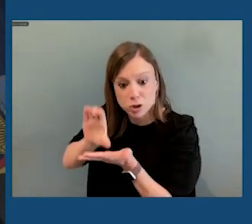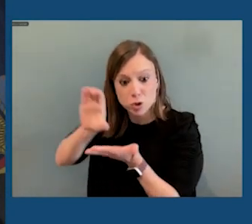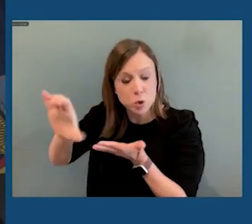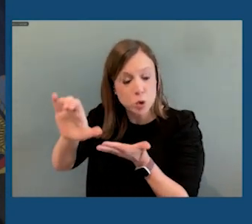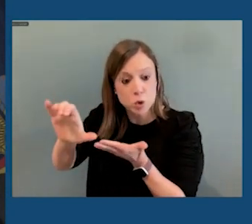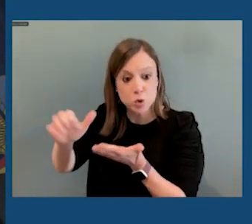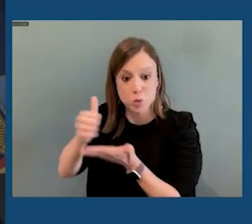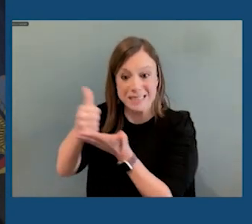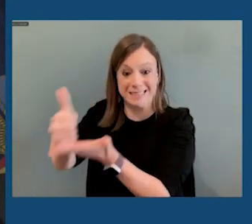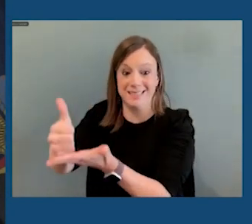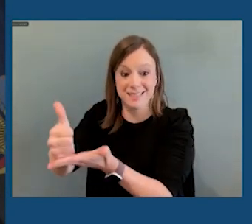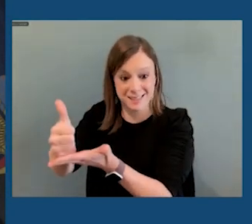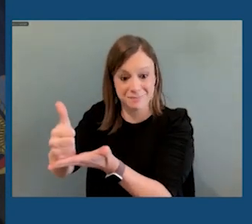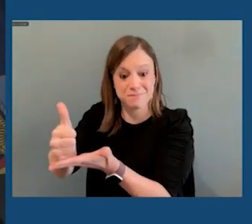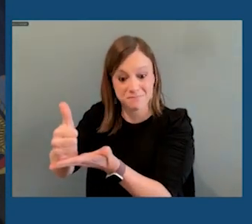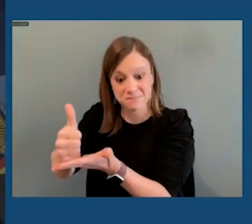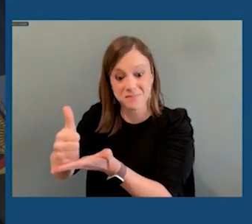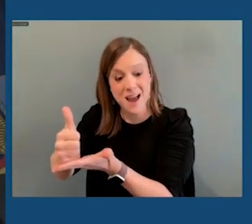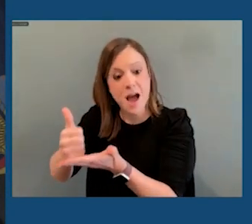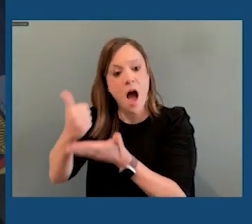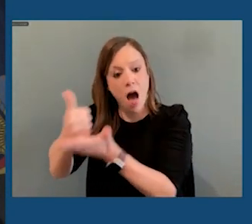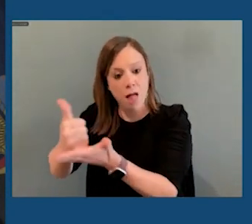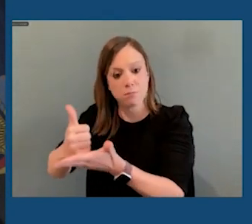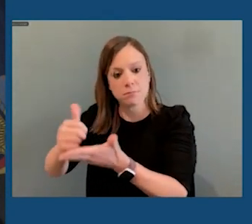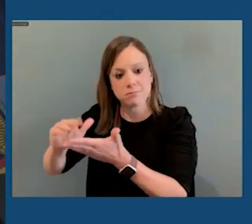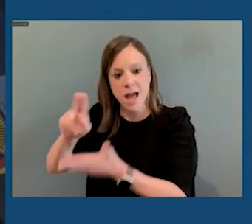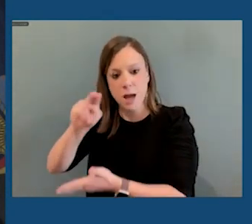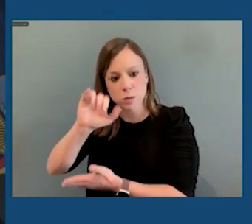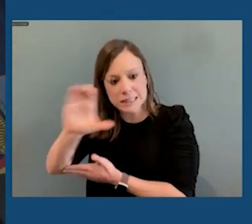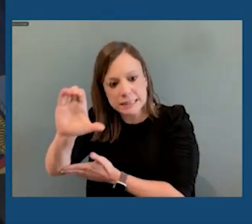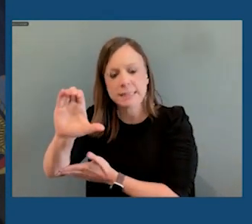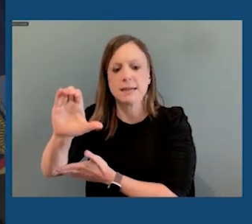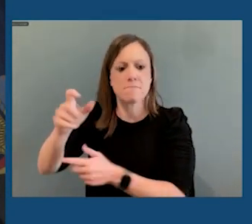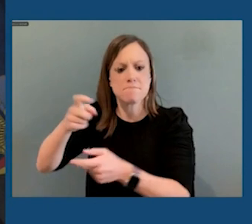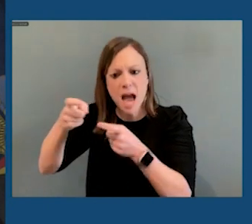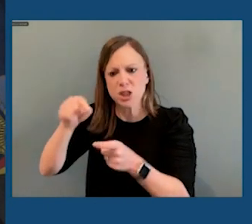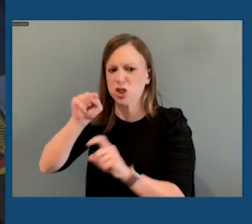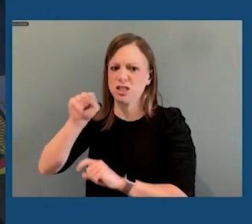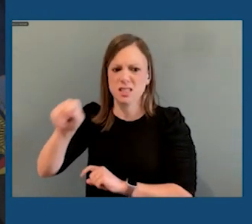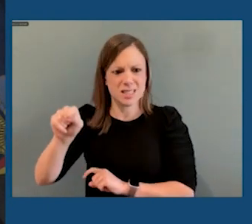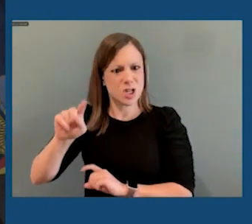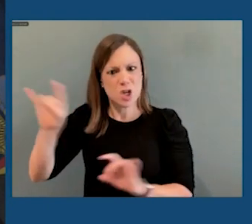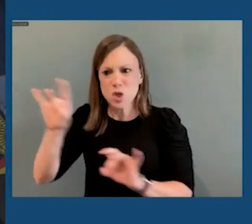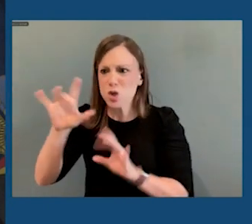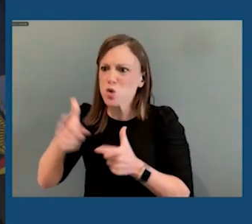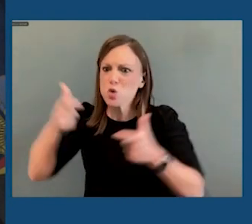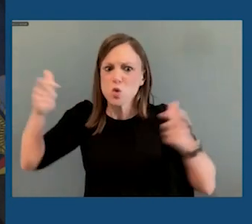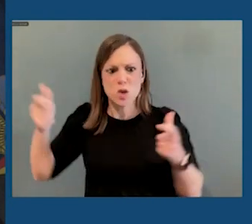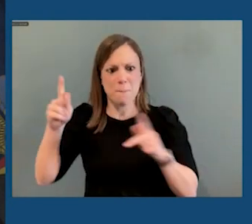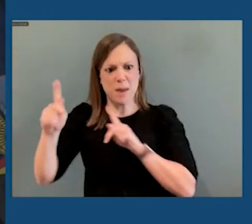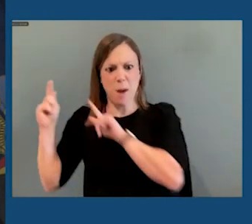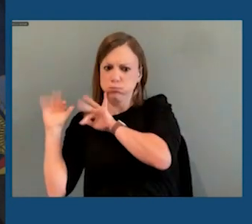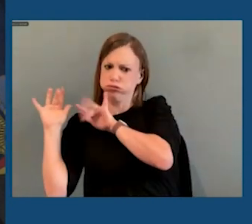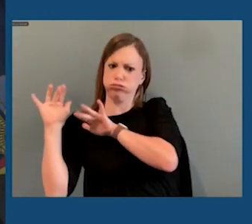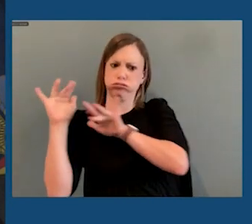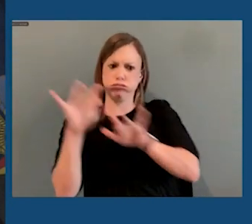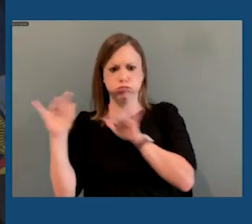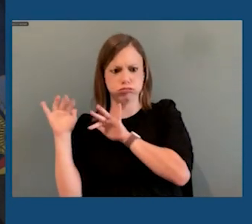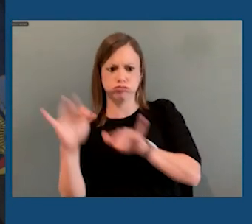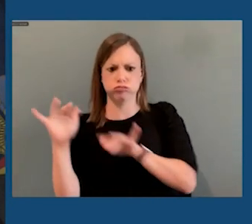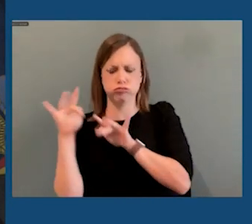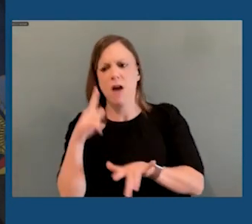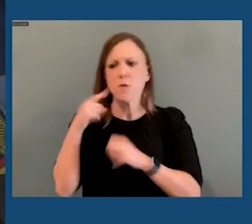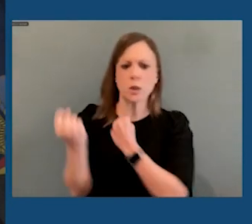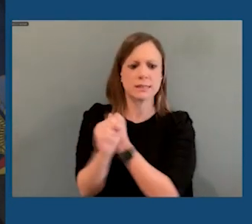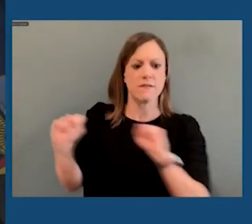increase, and help the city manage this unprecedented humanitarian crisis. It's the right thing to do for the